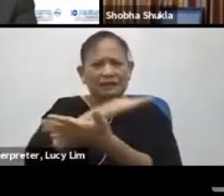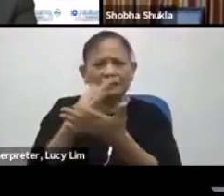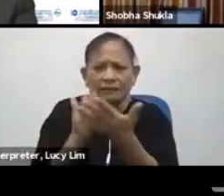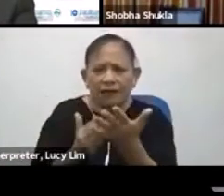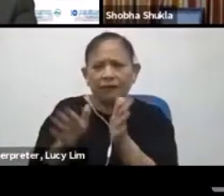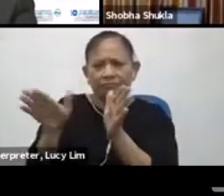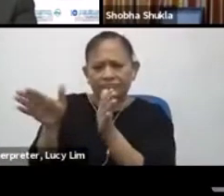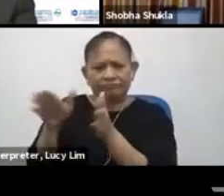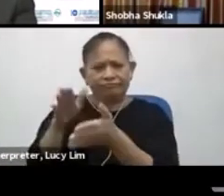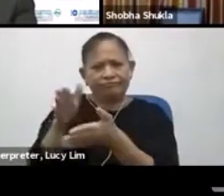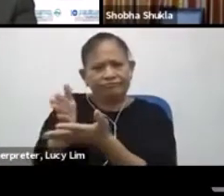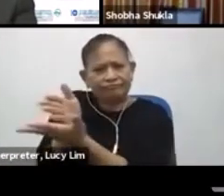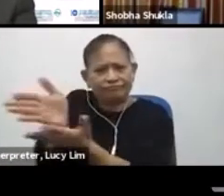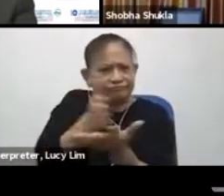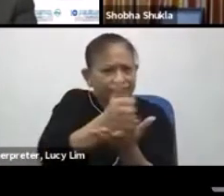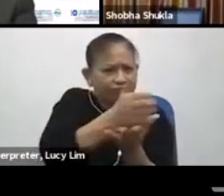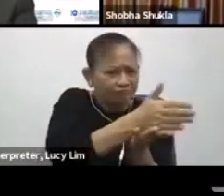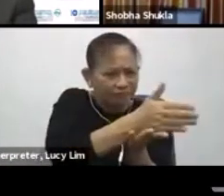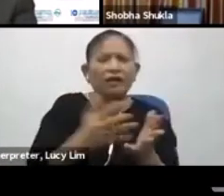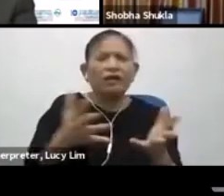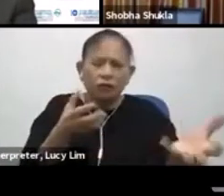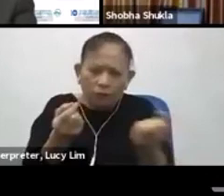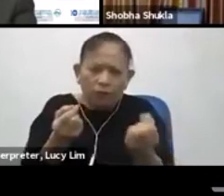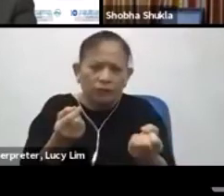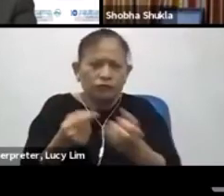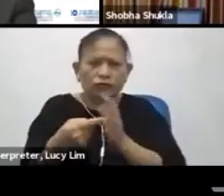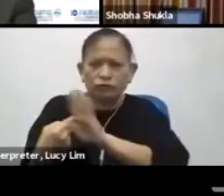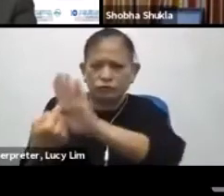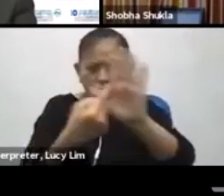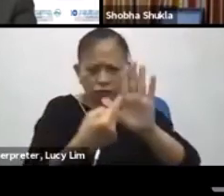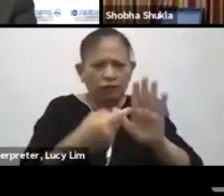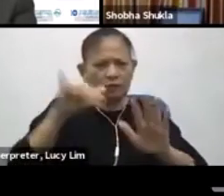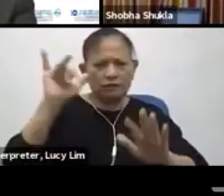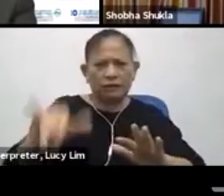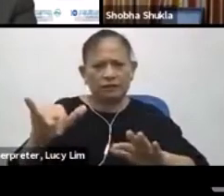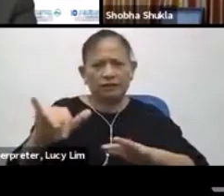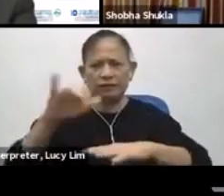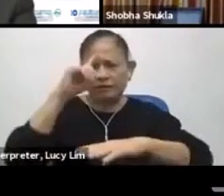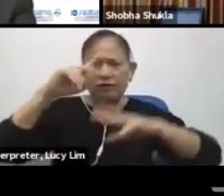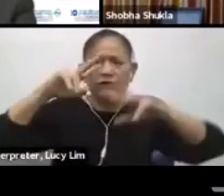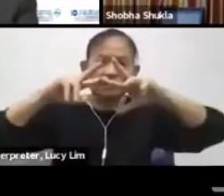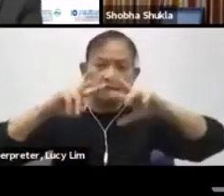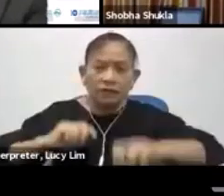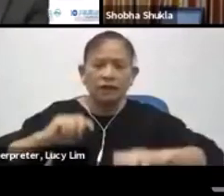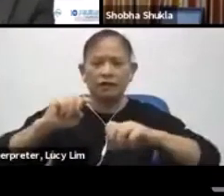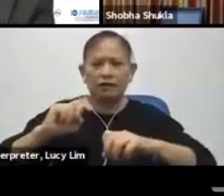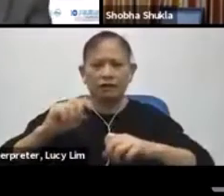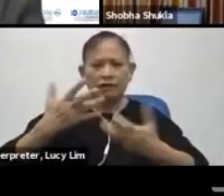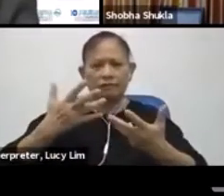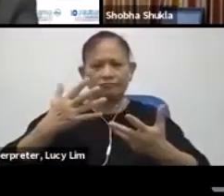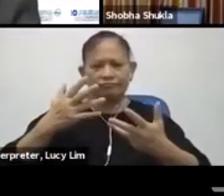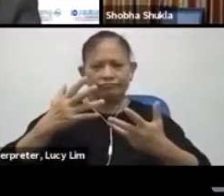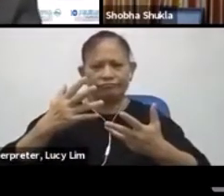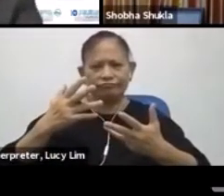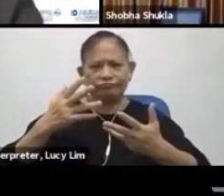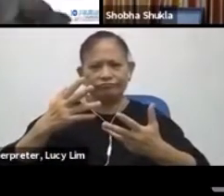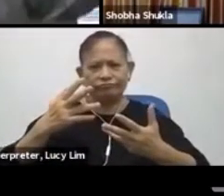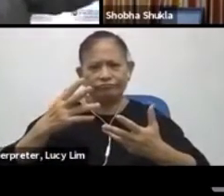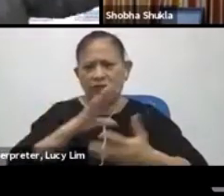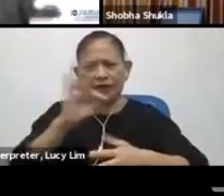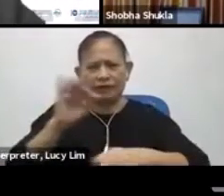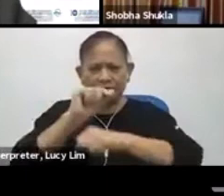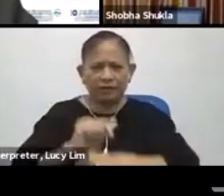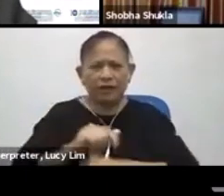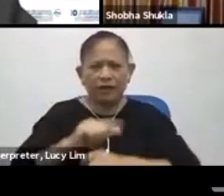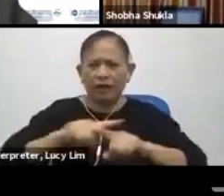feel our traditional sort of formats of research don't always take into account these new and emerging forms of